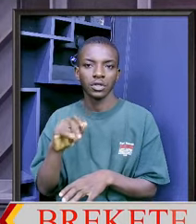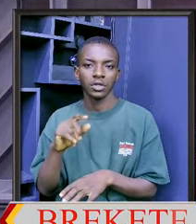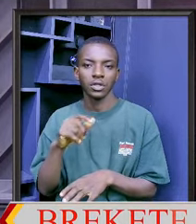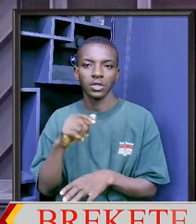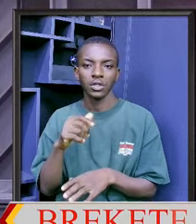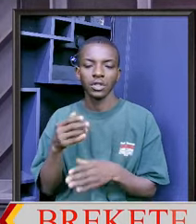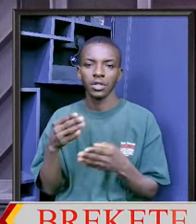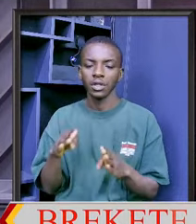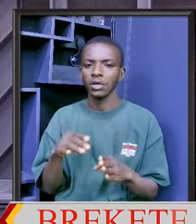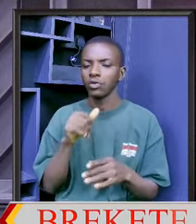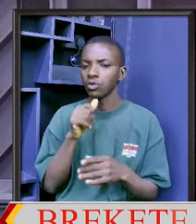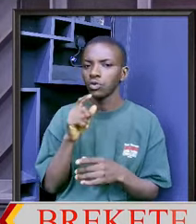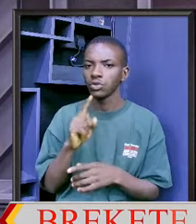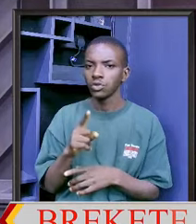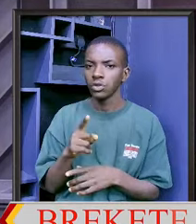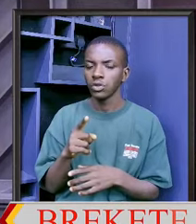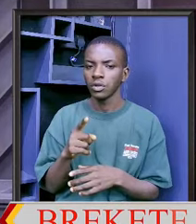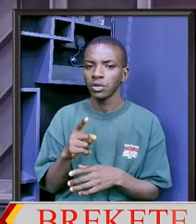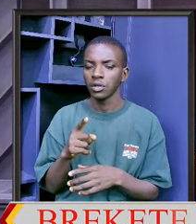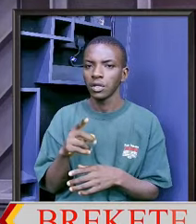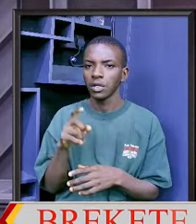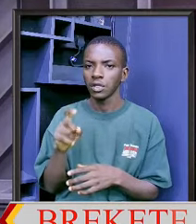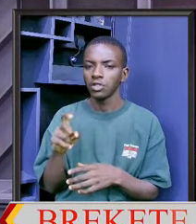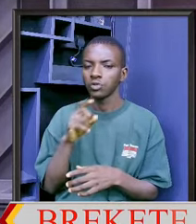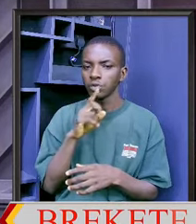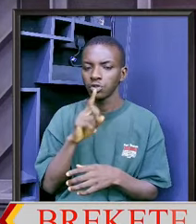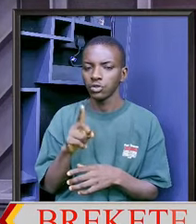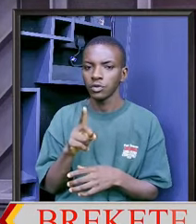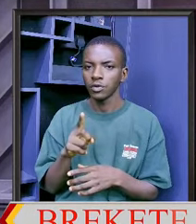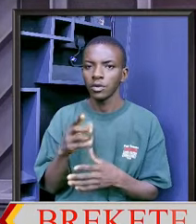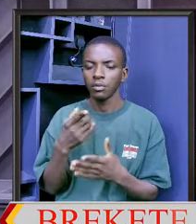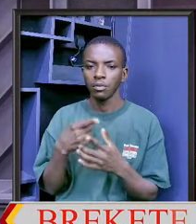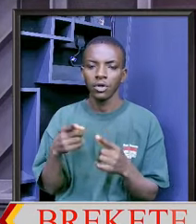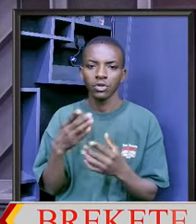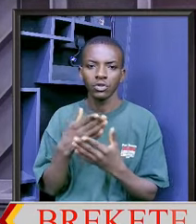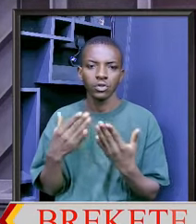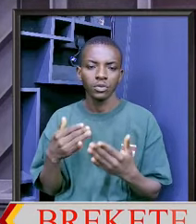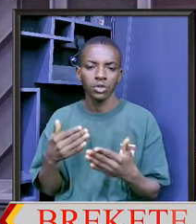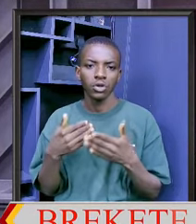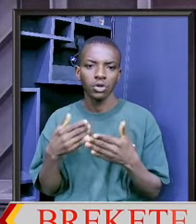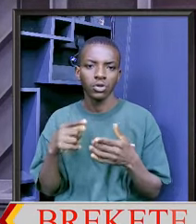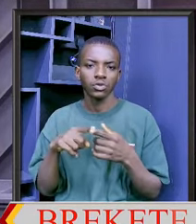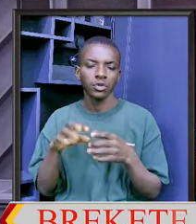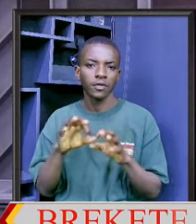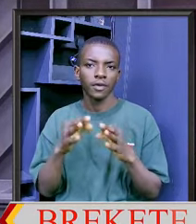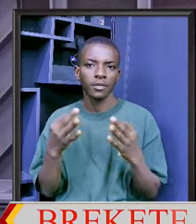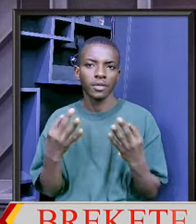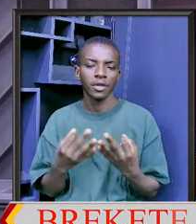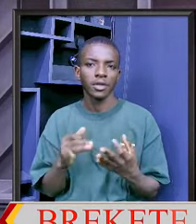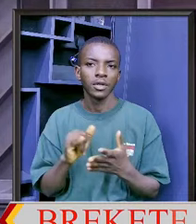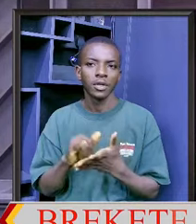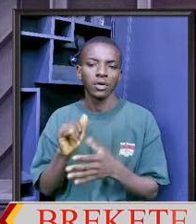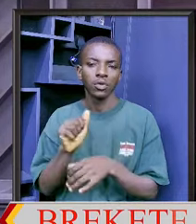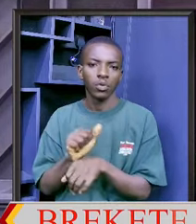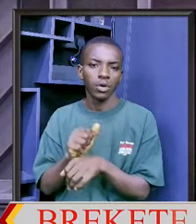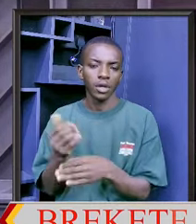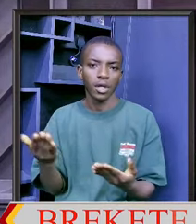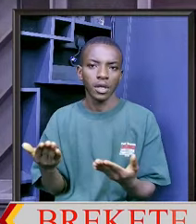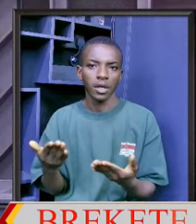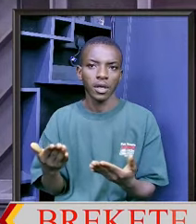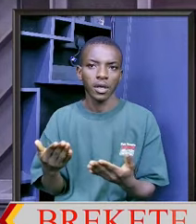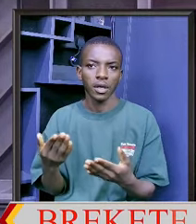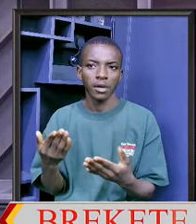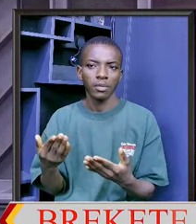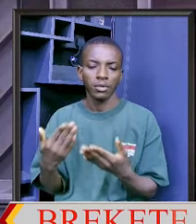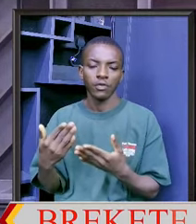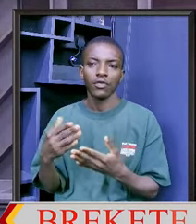they sure. I needed to be sure. But somebody very close to the family, we don't work here before, Fatima,